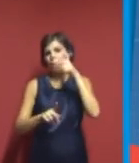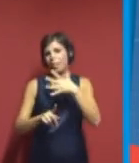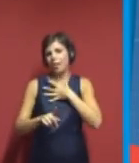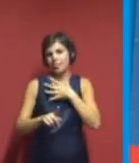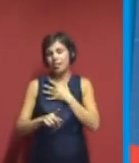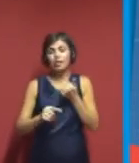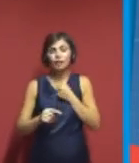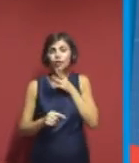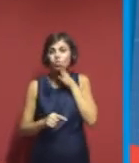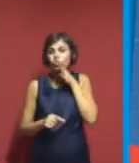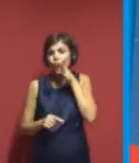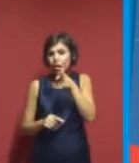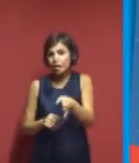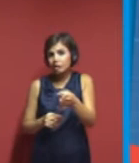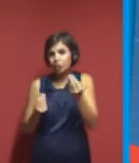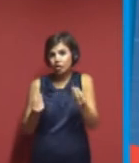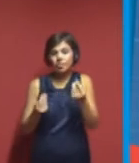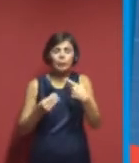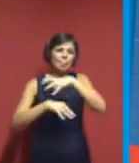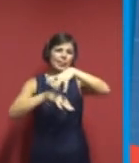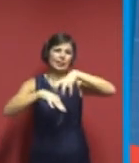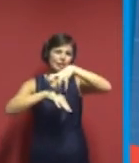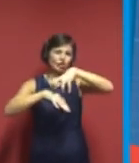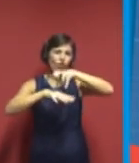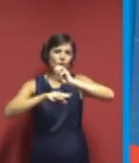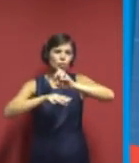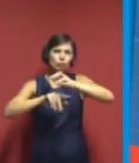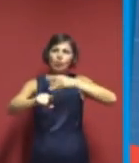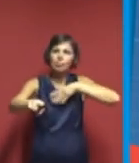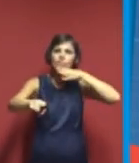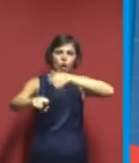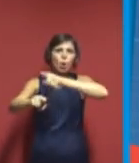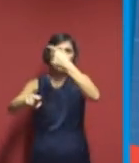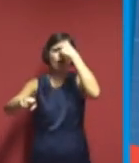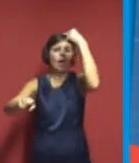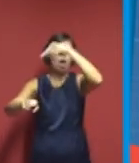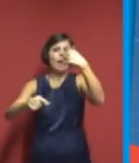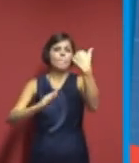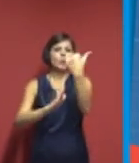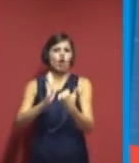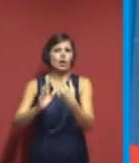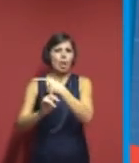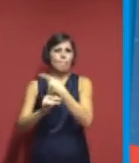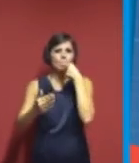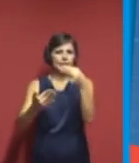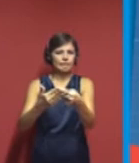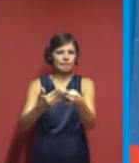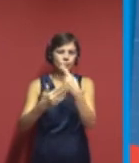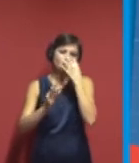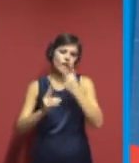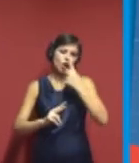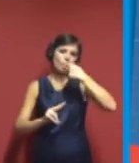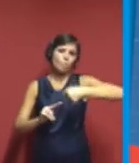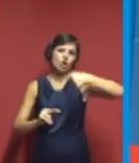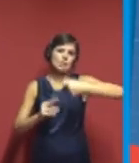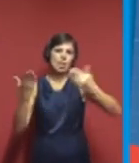of Education, the Prime Minister, created a program called the Ionut Budisteanu Scholarship, consisting of 50 different scholarships for